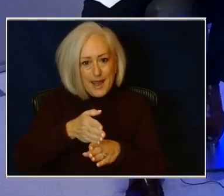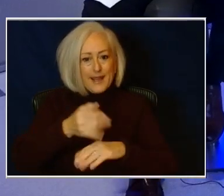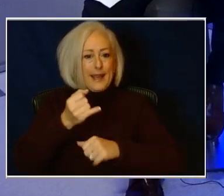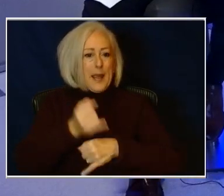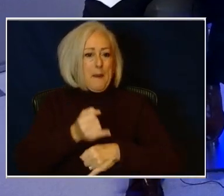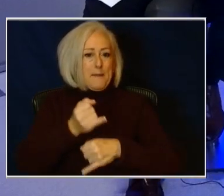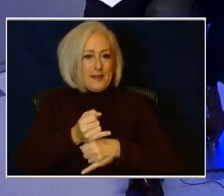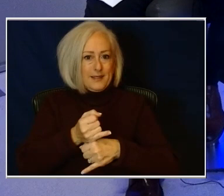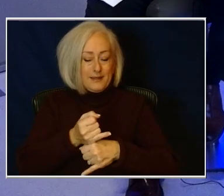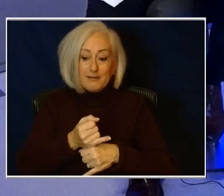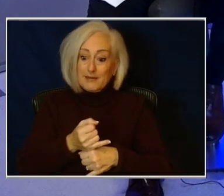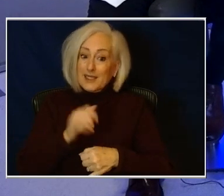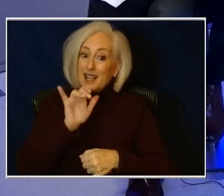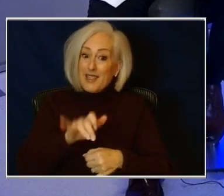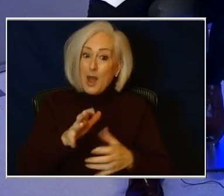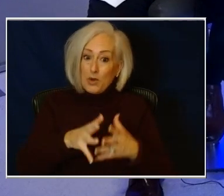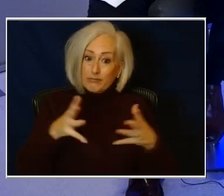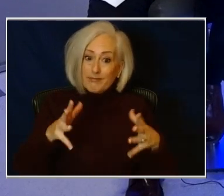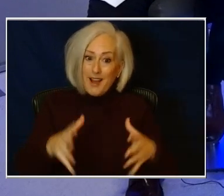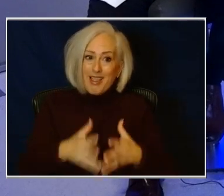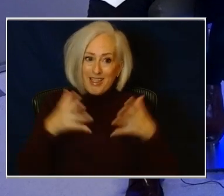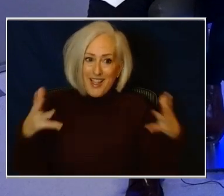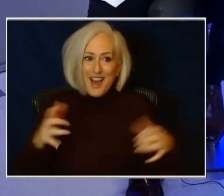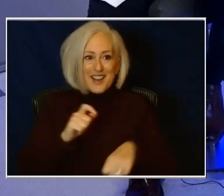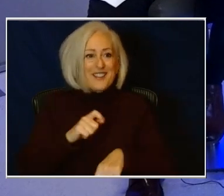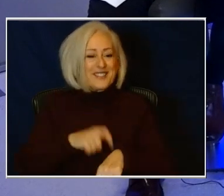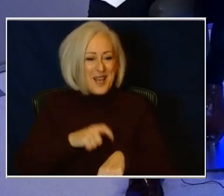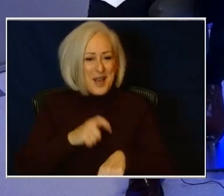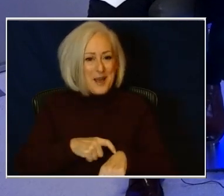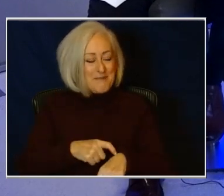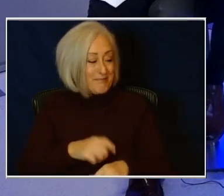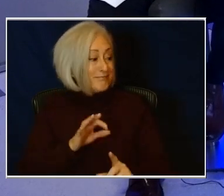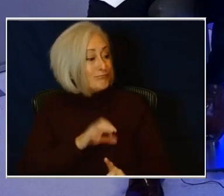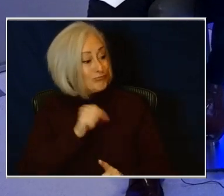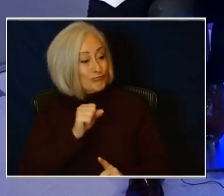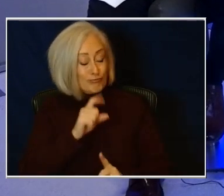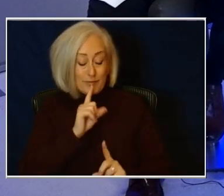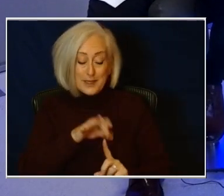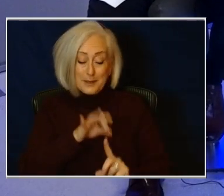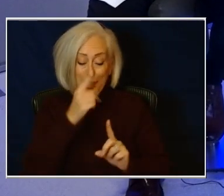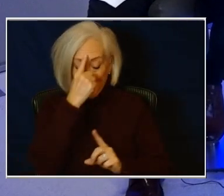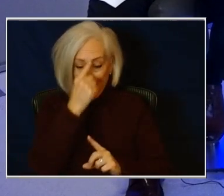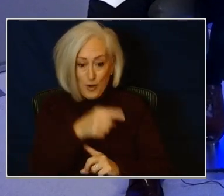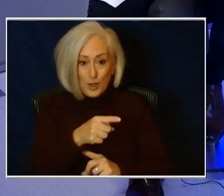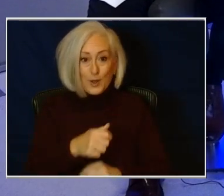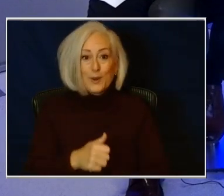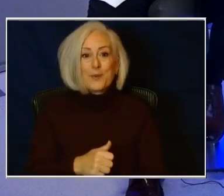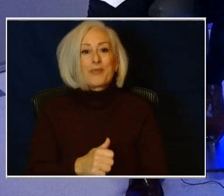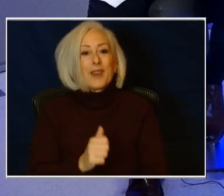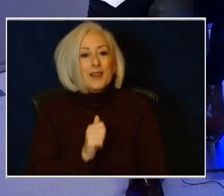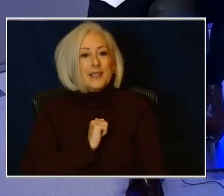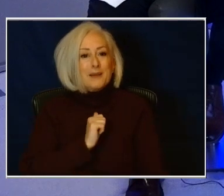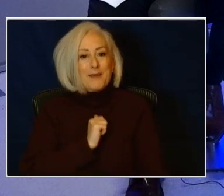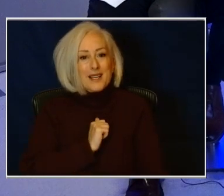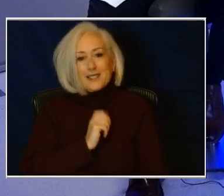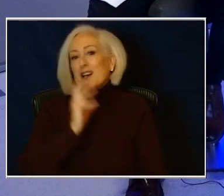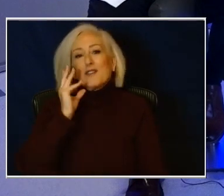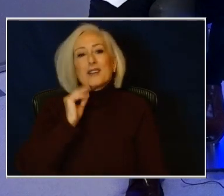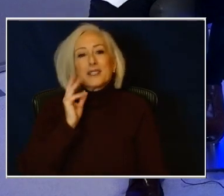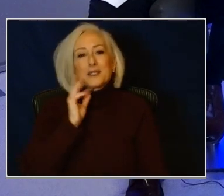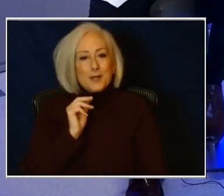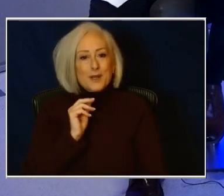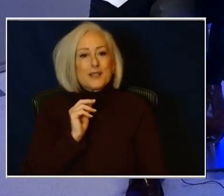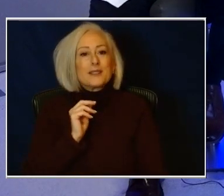going to occupy a lot of time, especially for you, young man and good sir. Yes. So I'll tell you, and as a patient in the cancer center here, someone who benefits